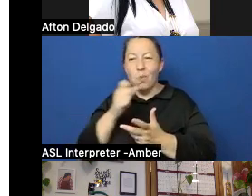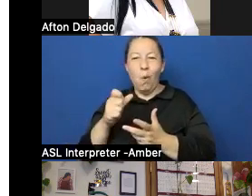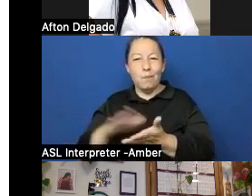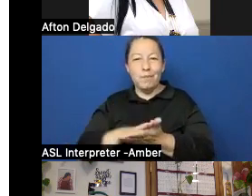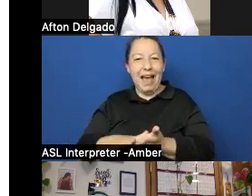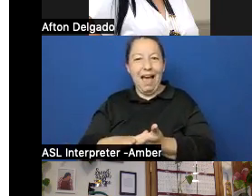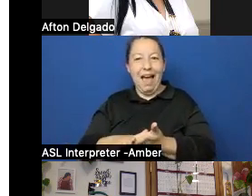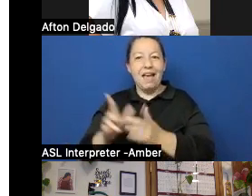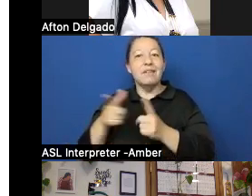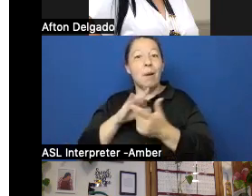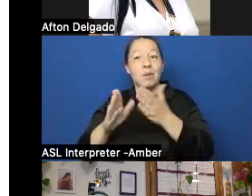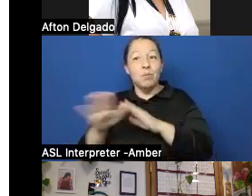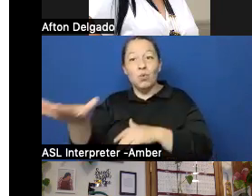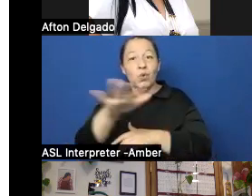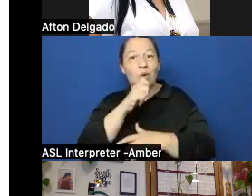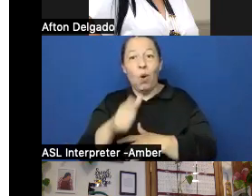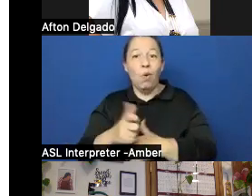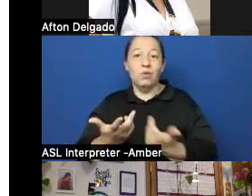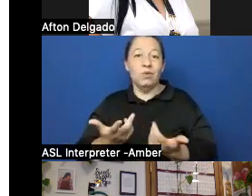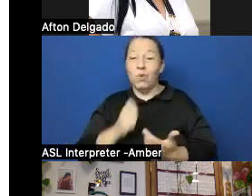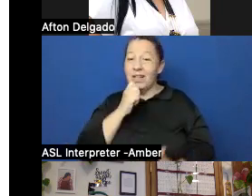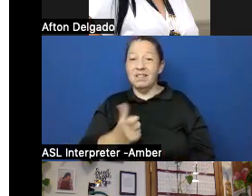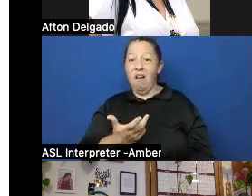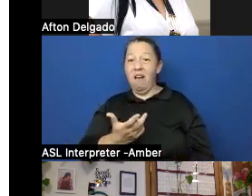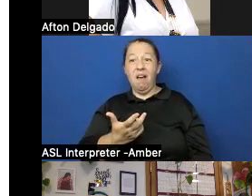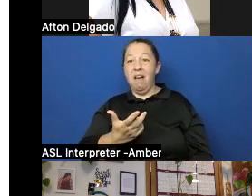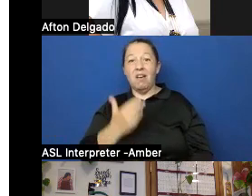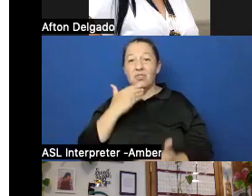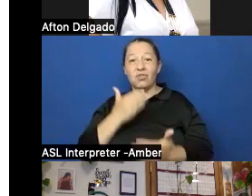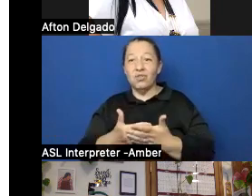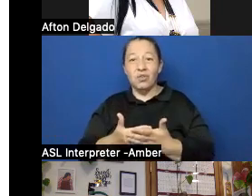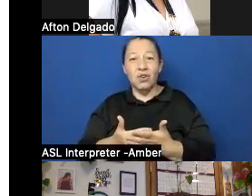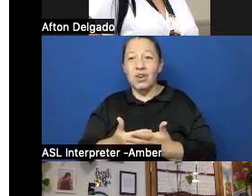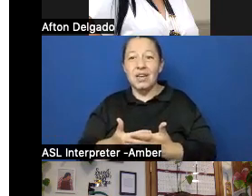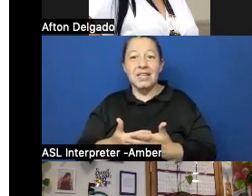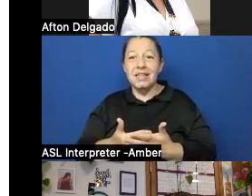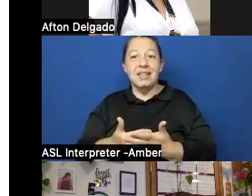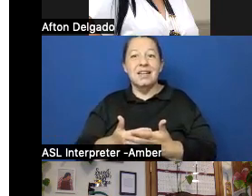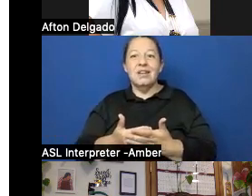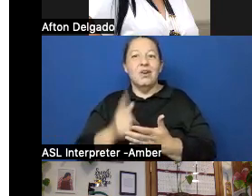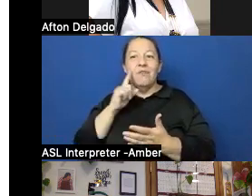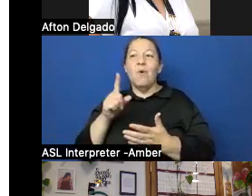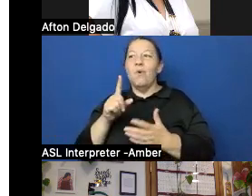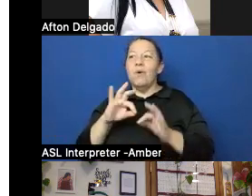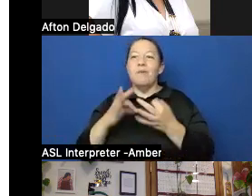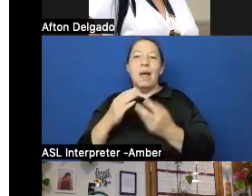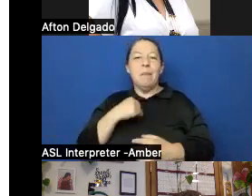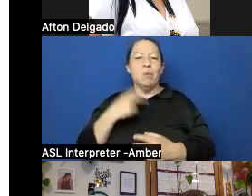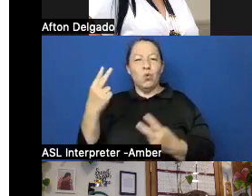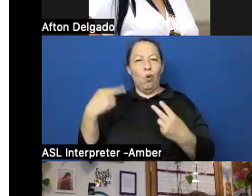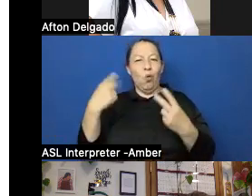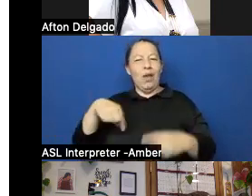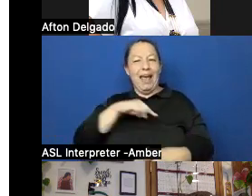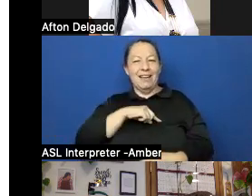it's not to be fetishized. It's how to be a better relative. So I just thought I would want to share in that. It really